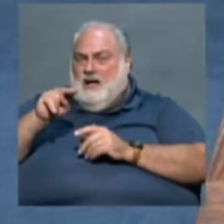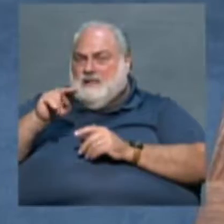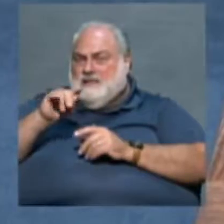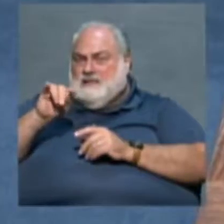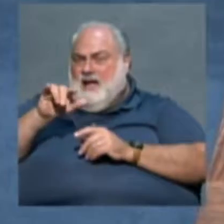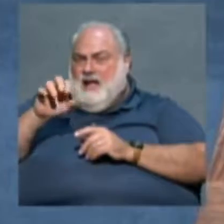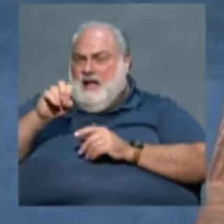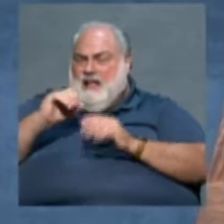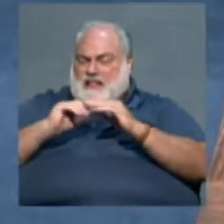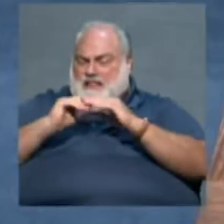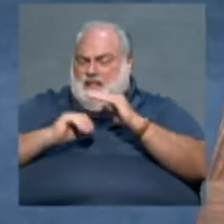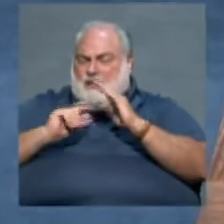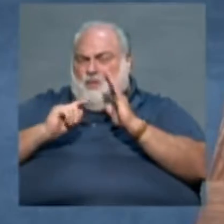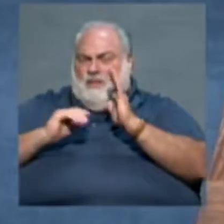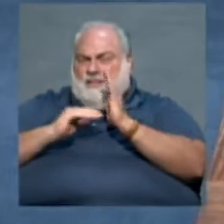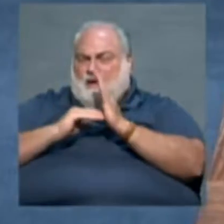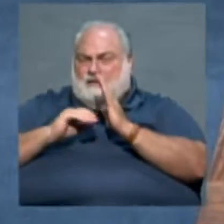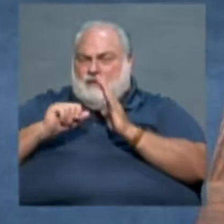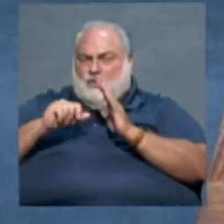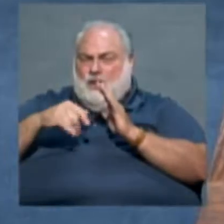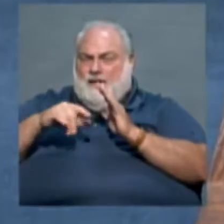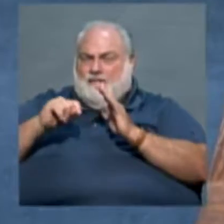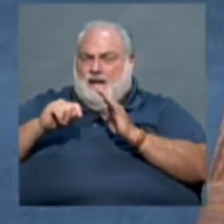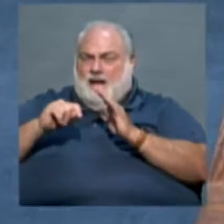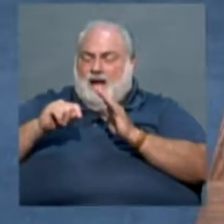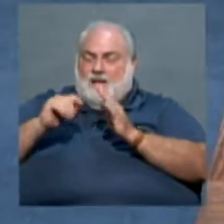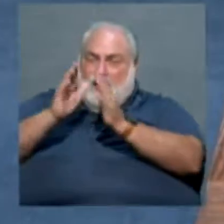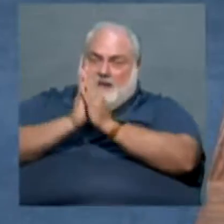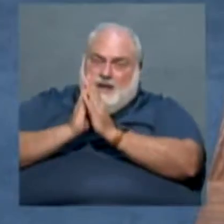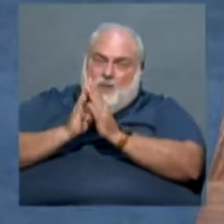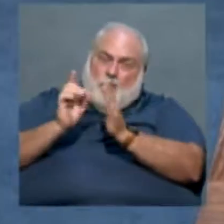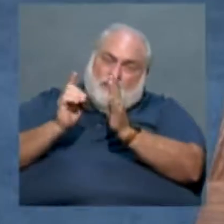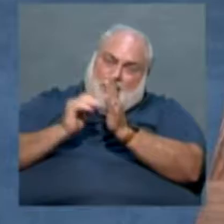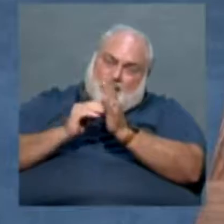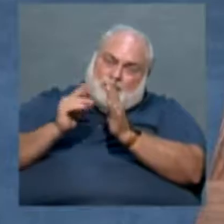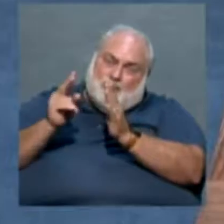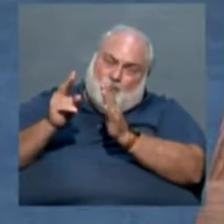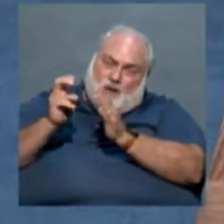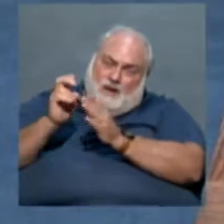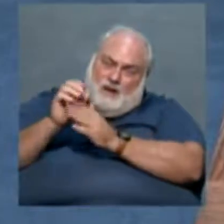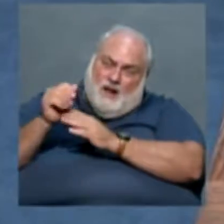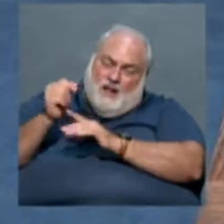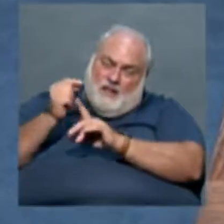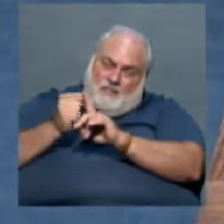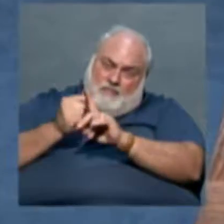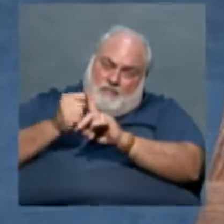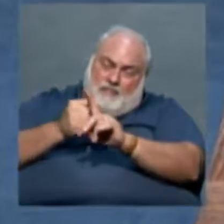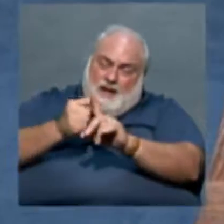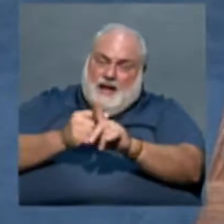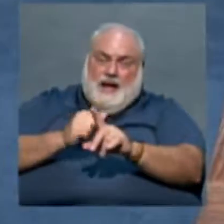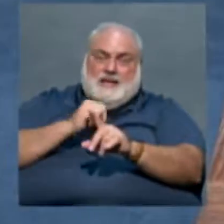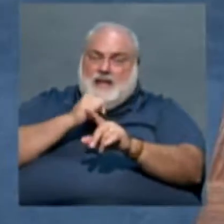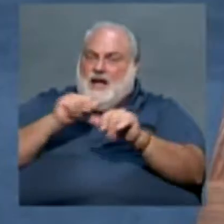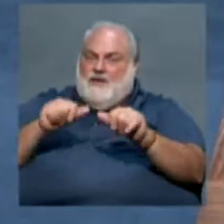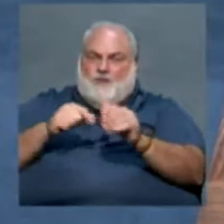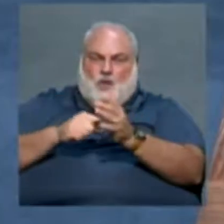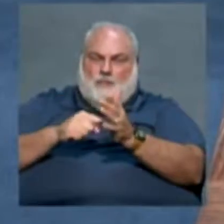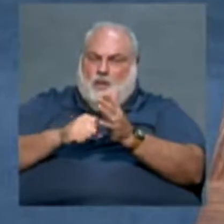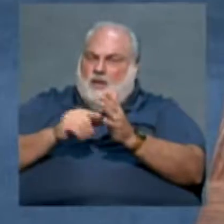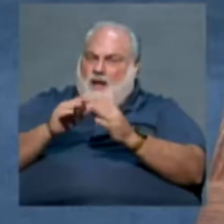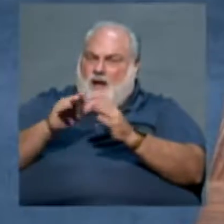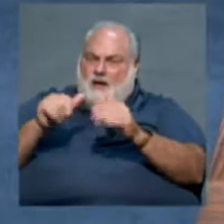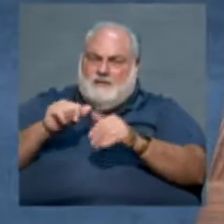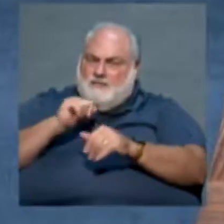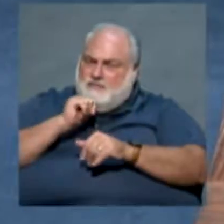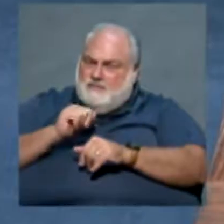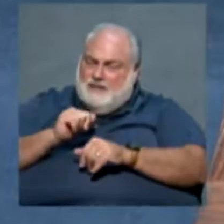than 1,000 square feet, and they're asking $1,200 a month. You're not going to get, this is not affordable housing. It's